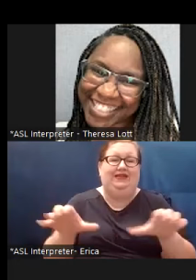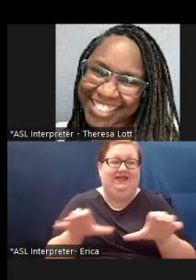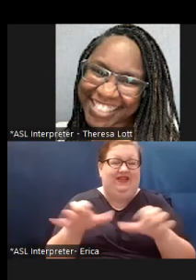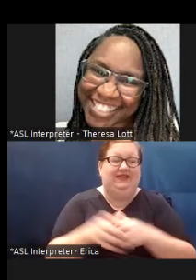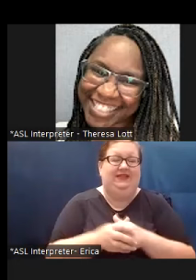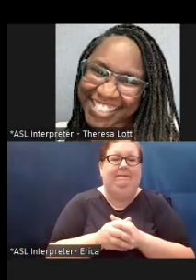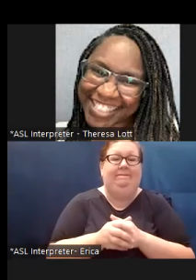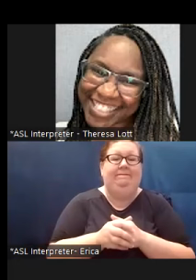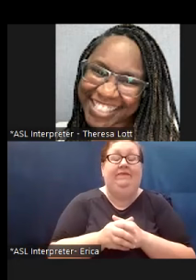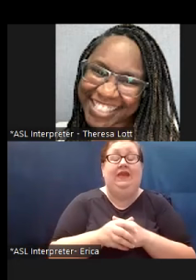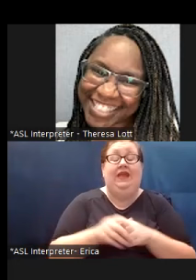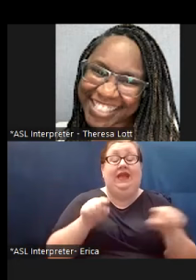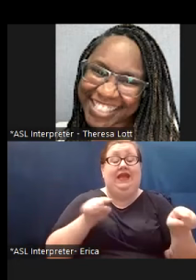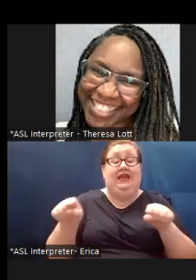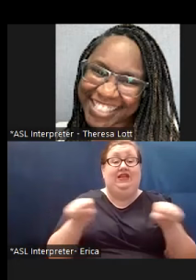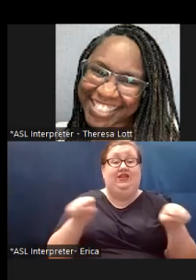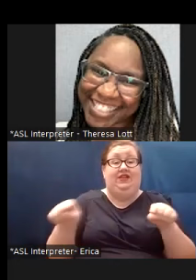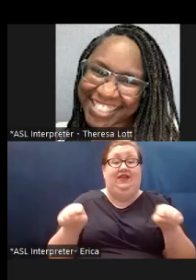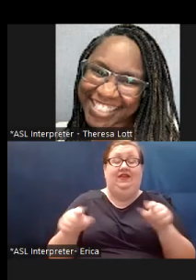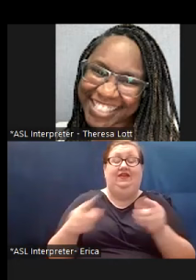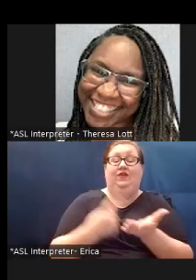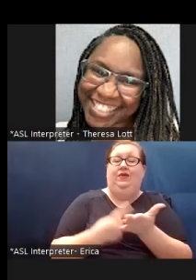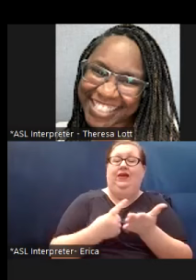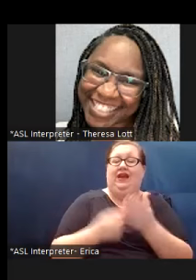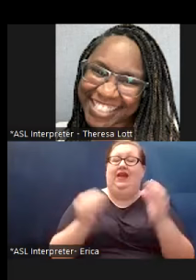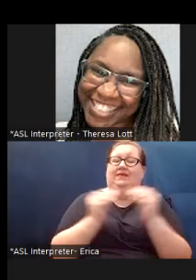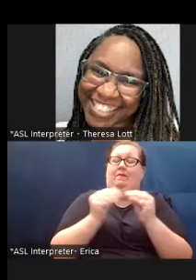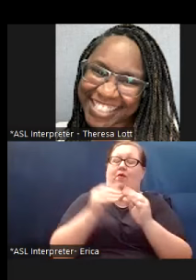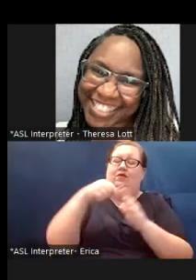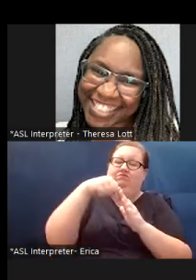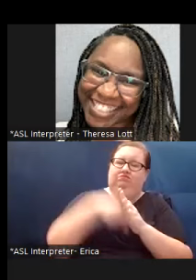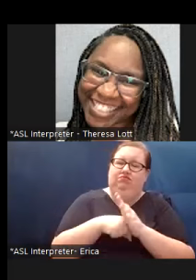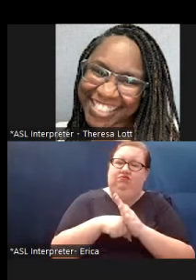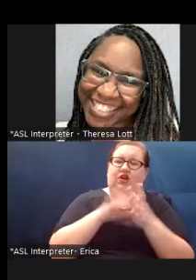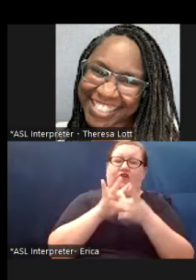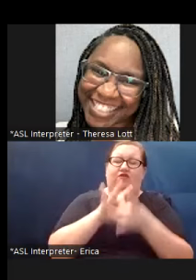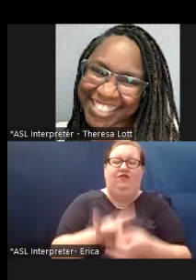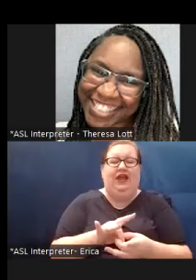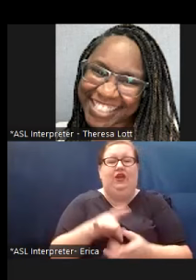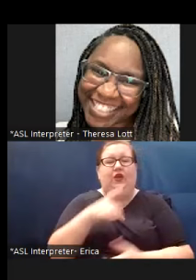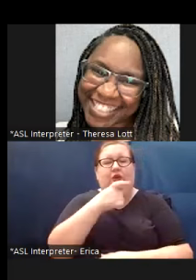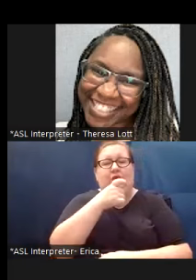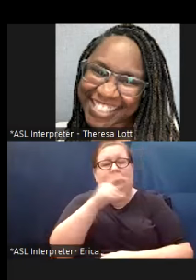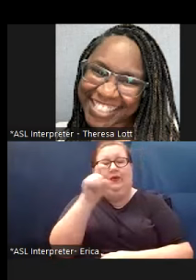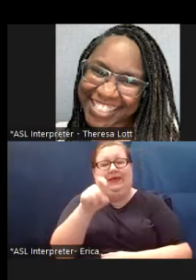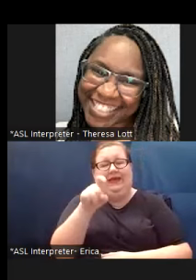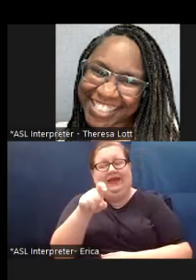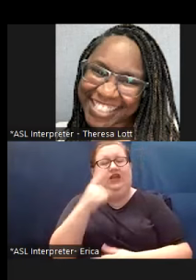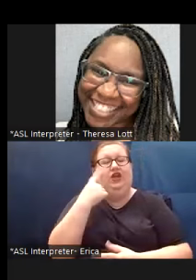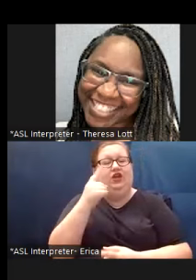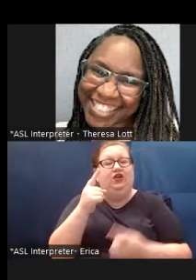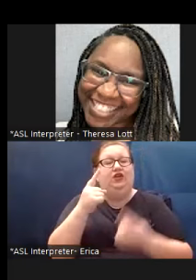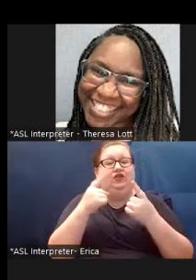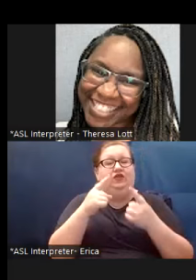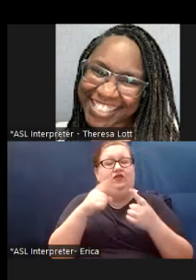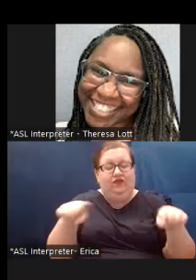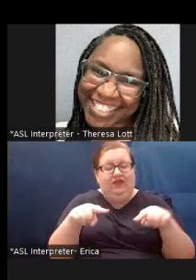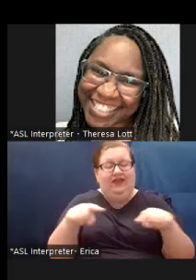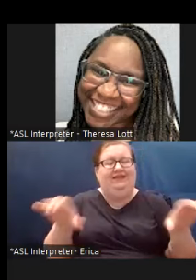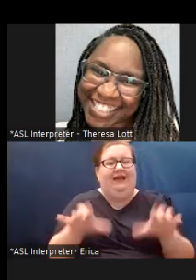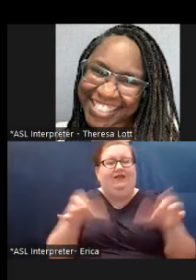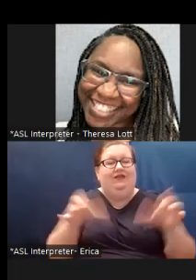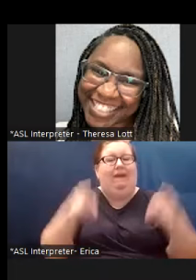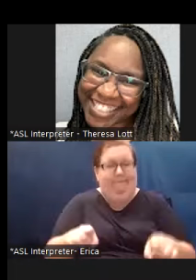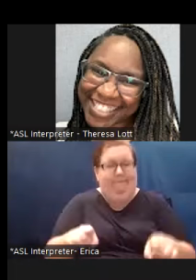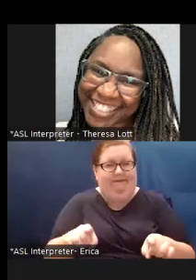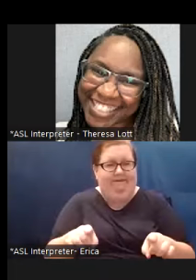these breakouts, we will talk a little bit more about who will be needed on deck in order to make these actions happen. It's